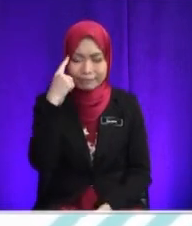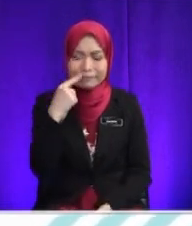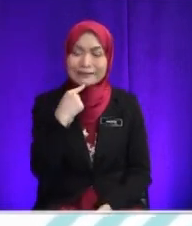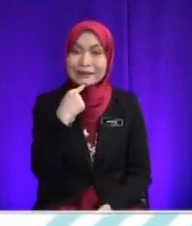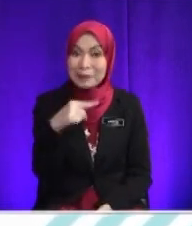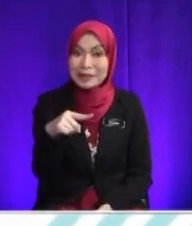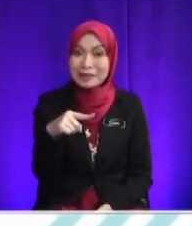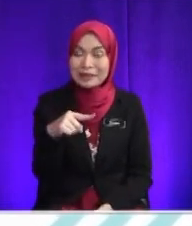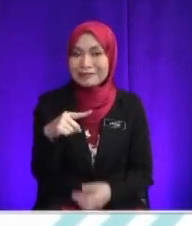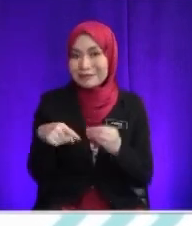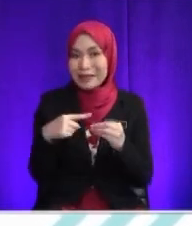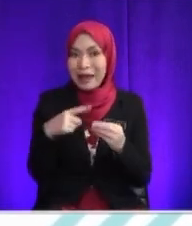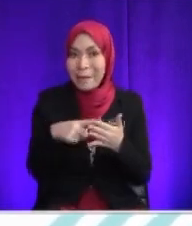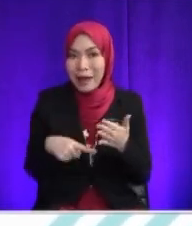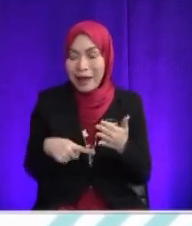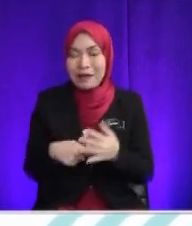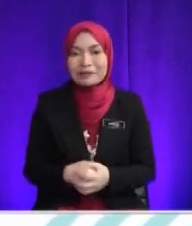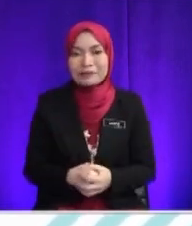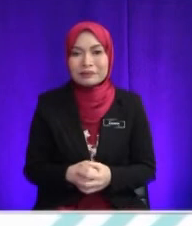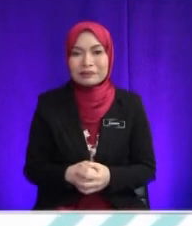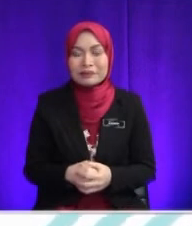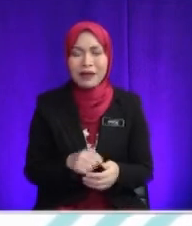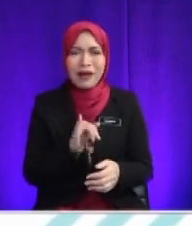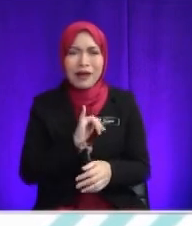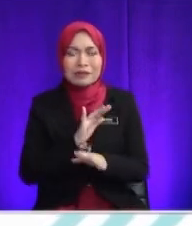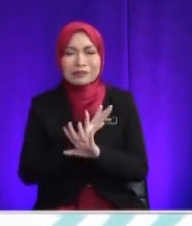couldn't remember. So what is the one thing that he really remembers?